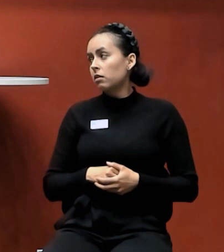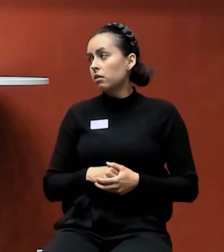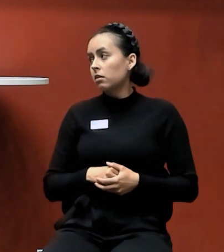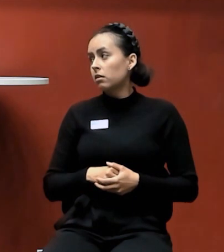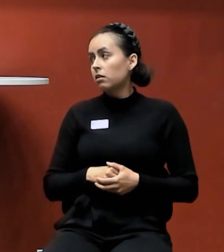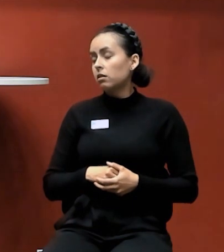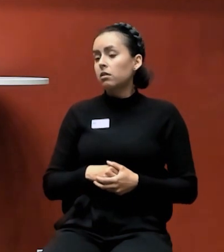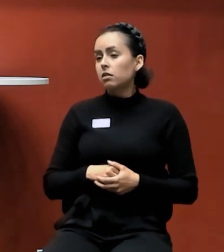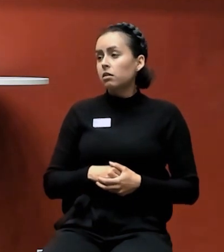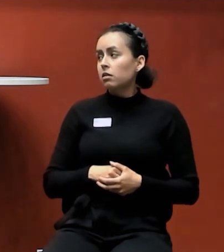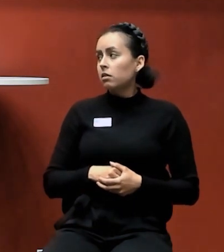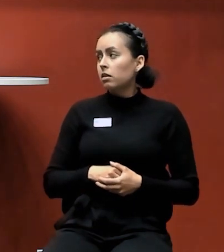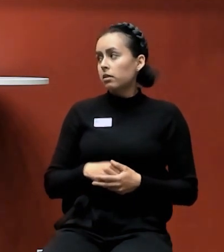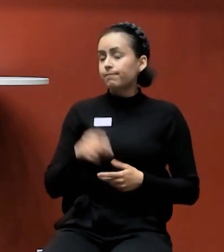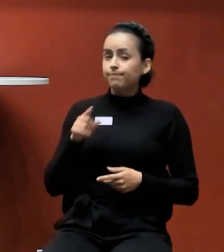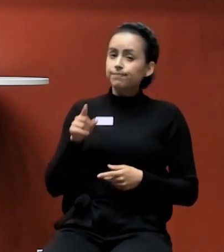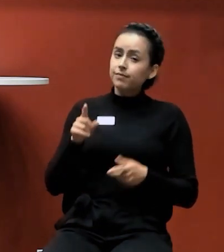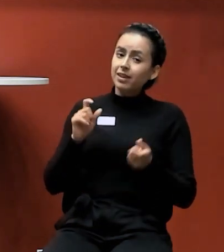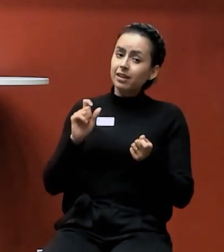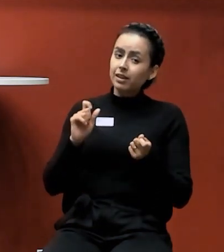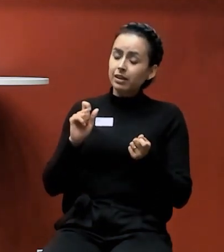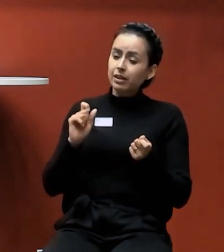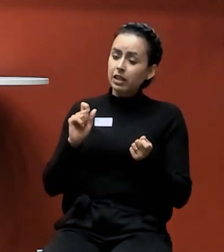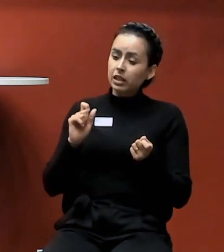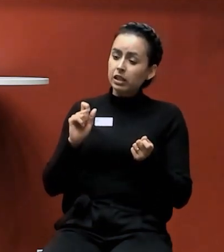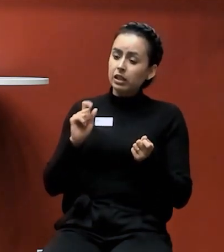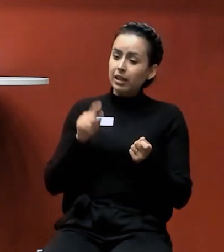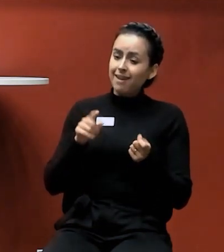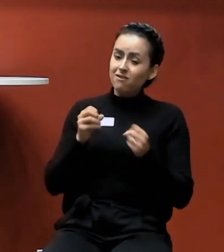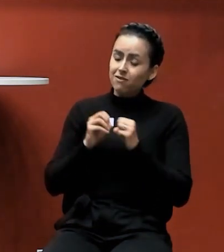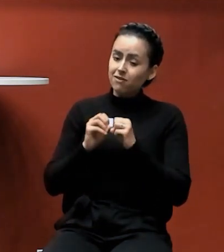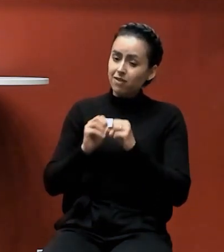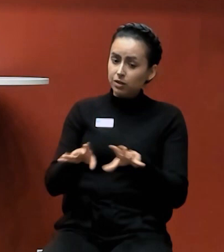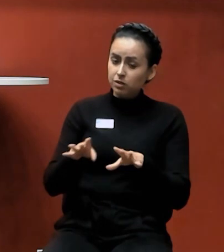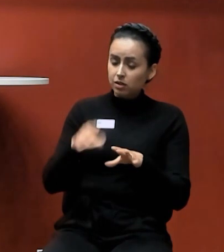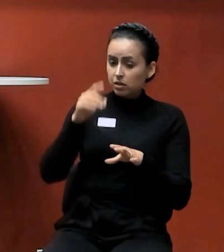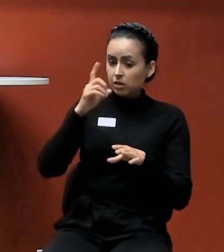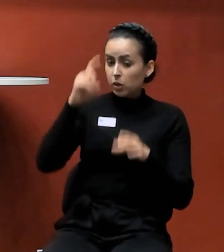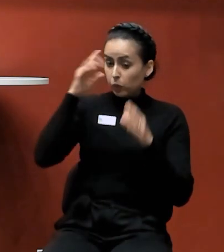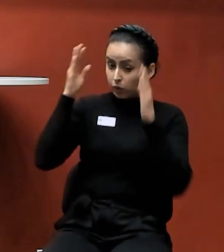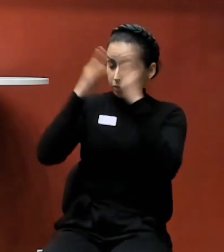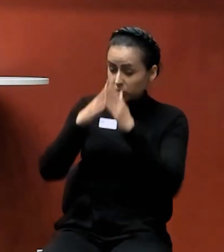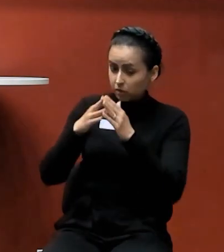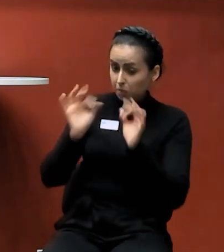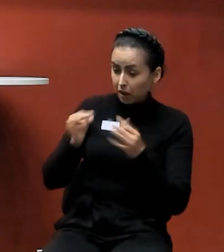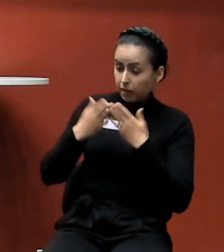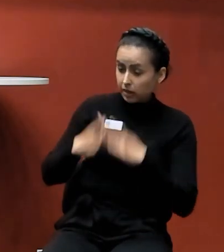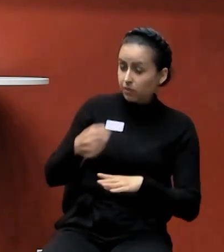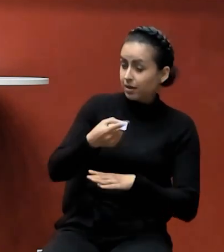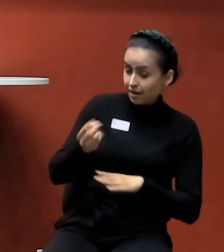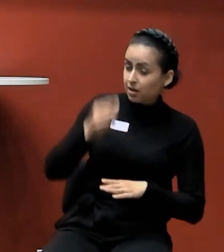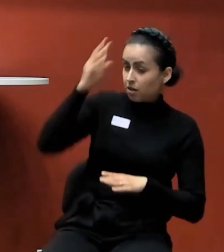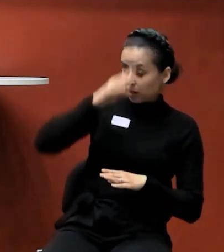a change in the way that the university thinks about this award-winning building. Because mm-hmm. I'm